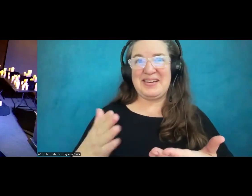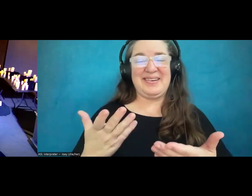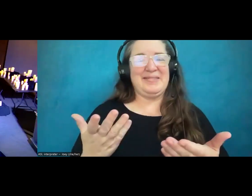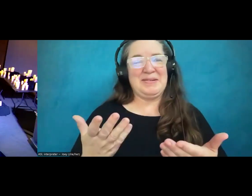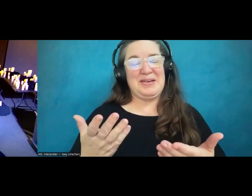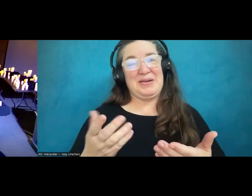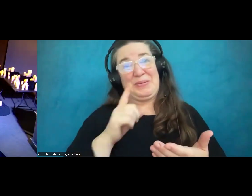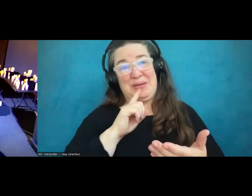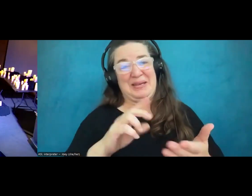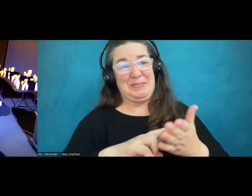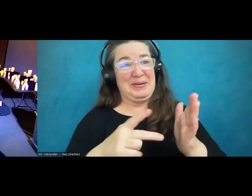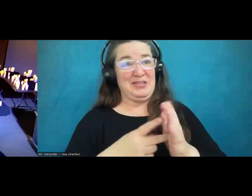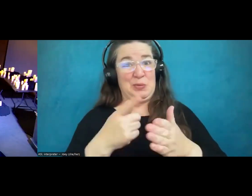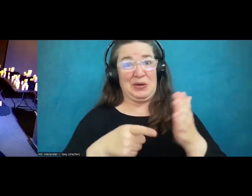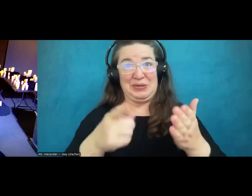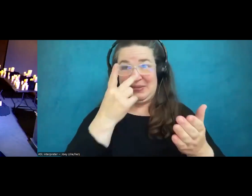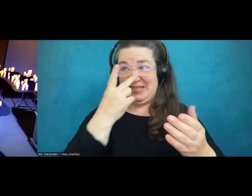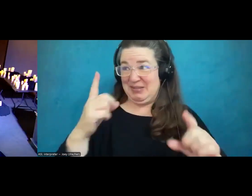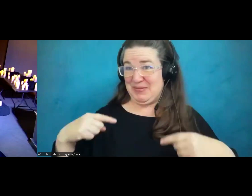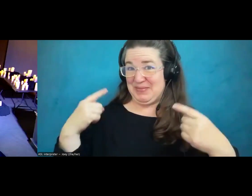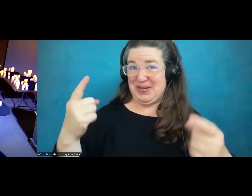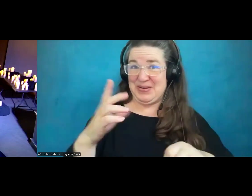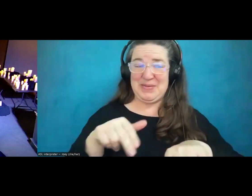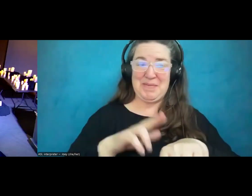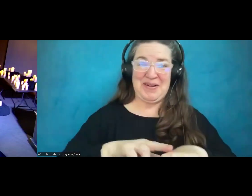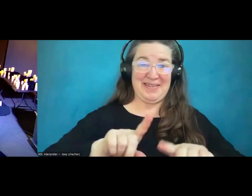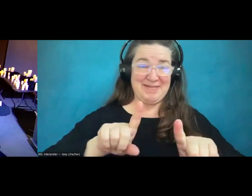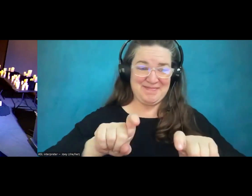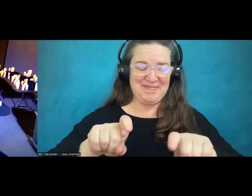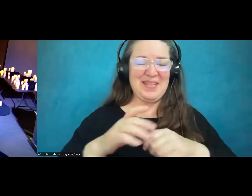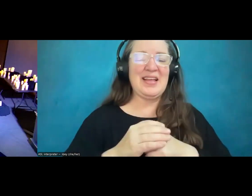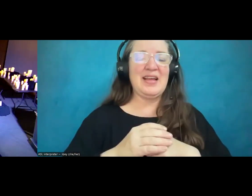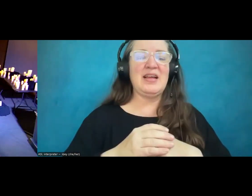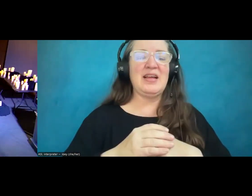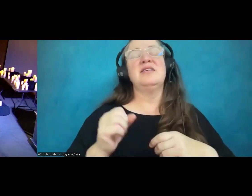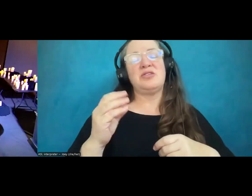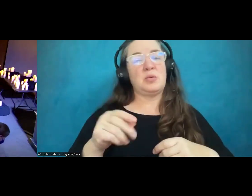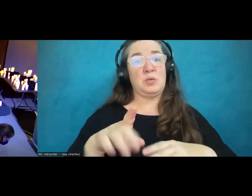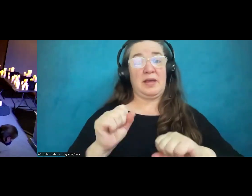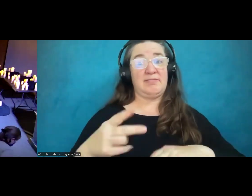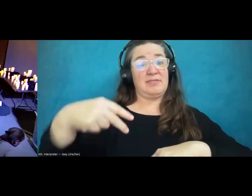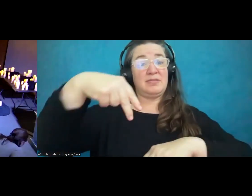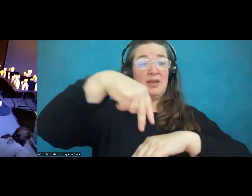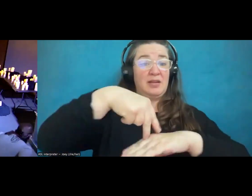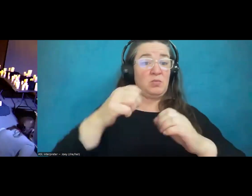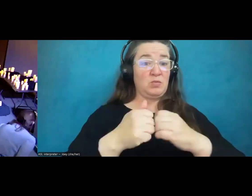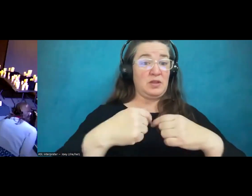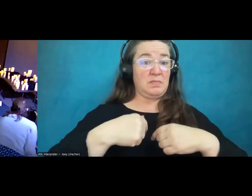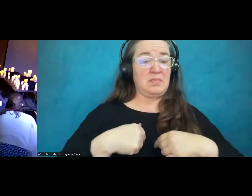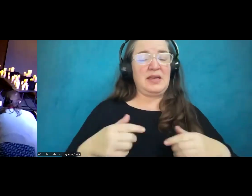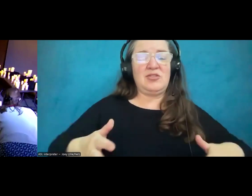or you can stand up with me and shake it out just a little bit.